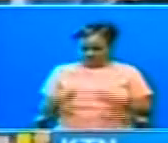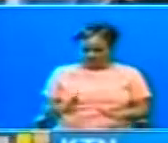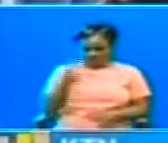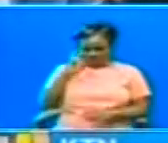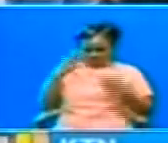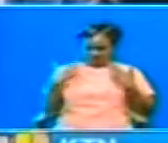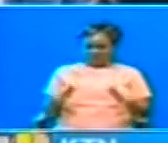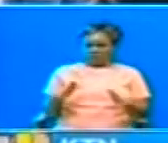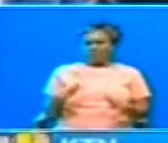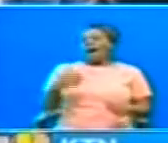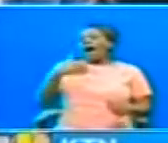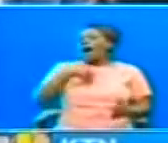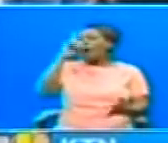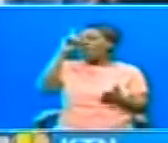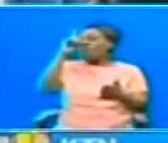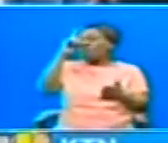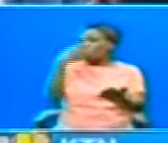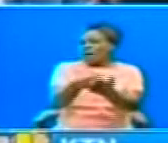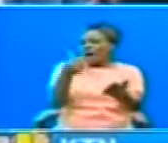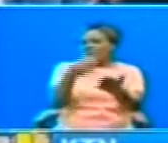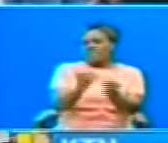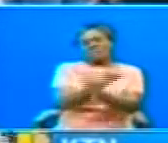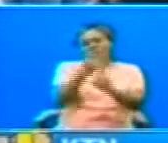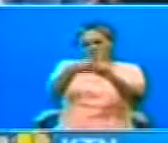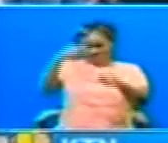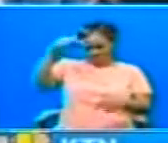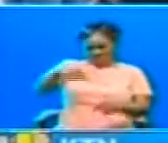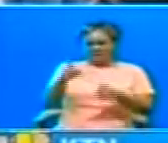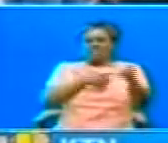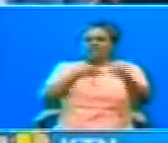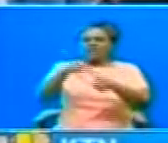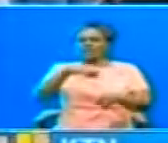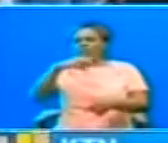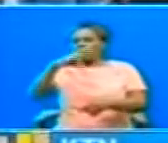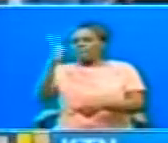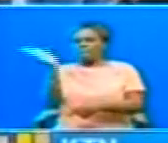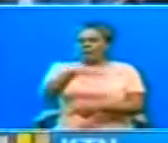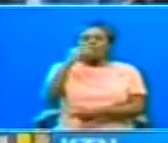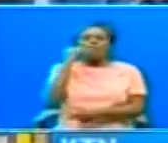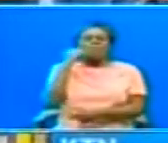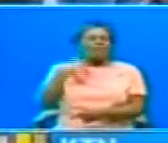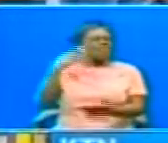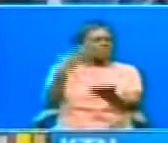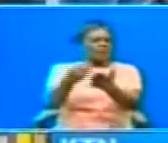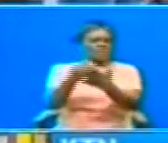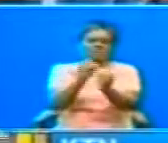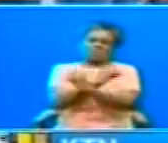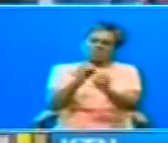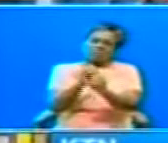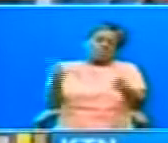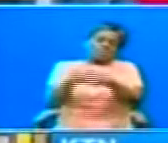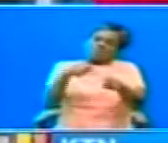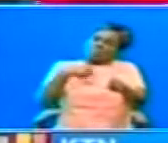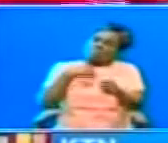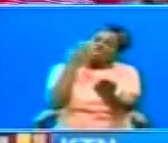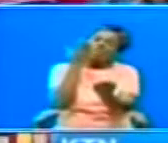Sasa ile kitu mimi sina ni uwezo kwa kutoka hapa kumpeleka nyumbani. Sina uwezo hata